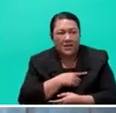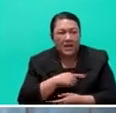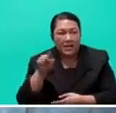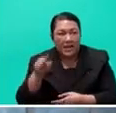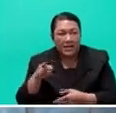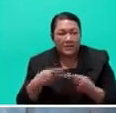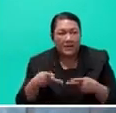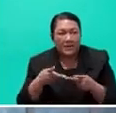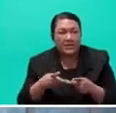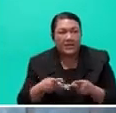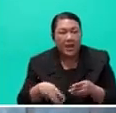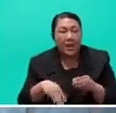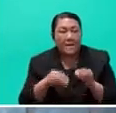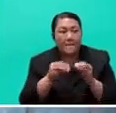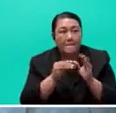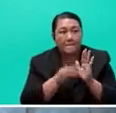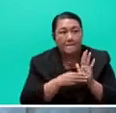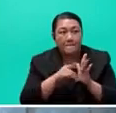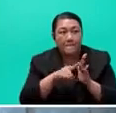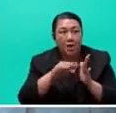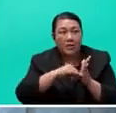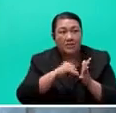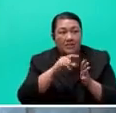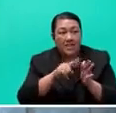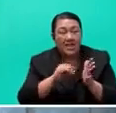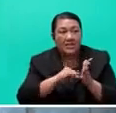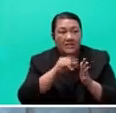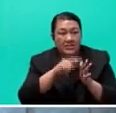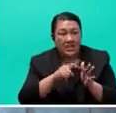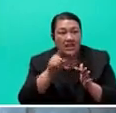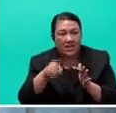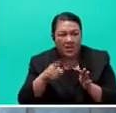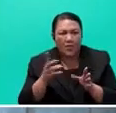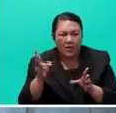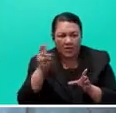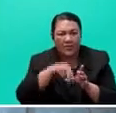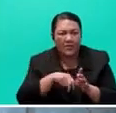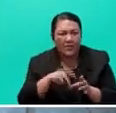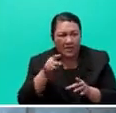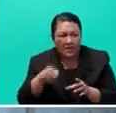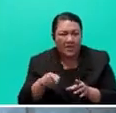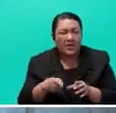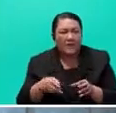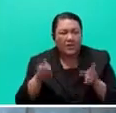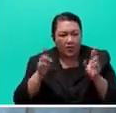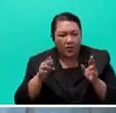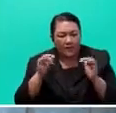Moses Bulitavu, who used to be an opposition member, was also a member of Justice, Law and Human Rights, Honorable Speaker.